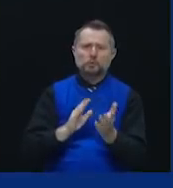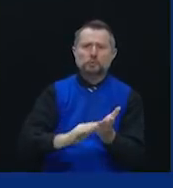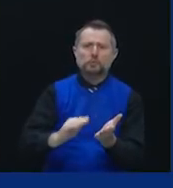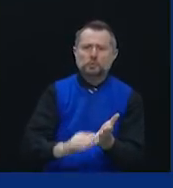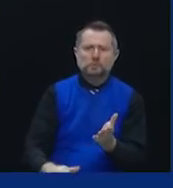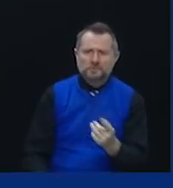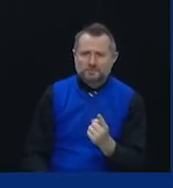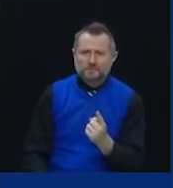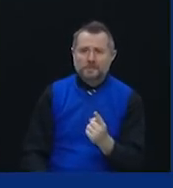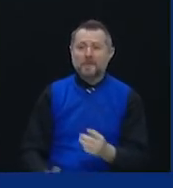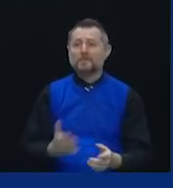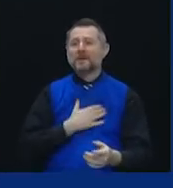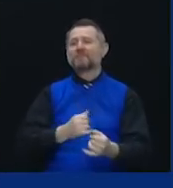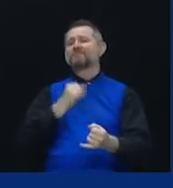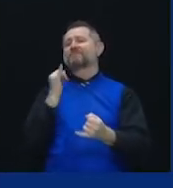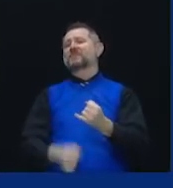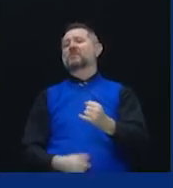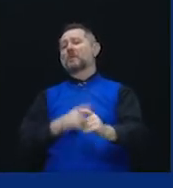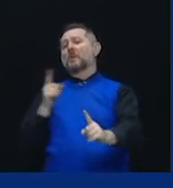this.